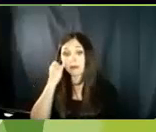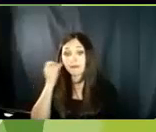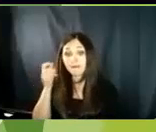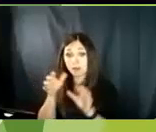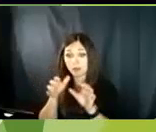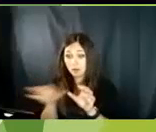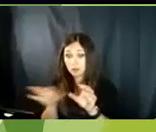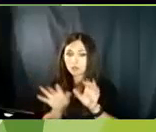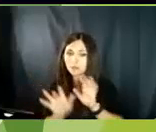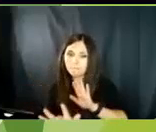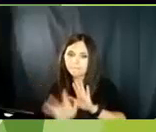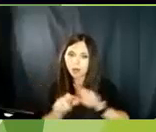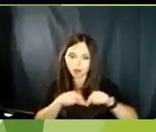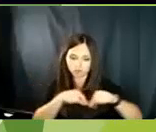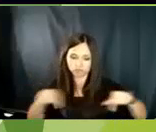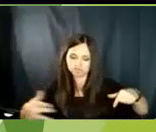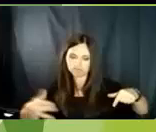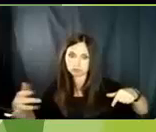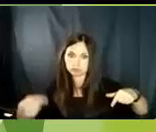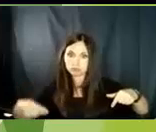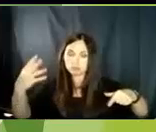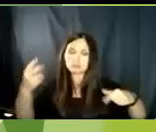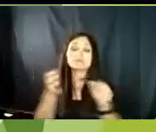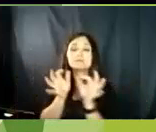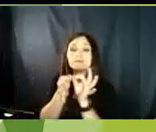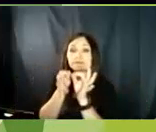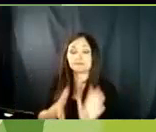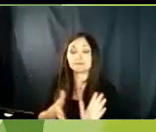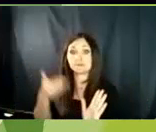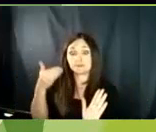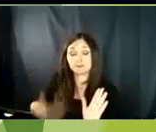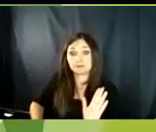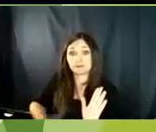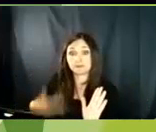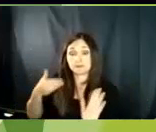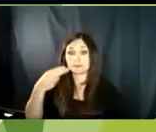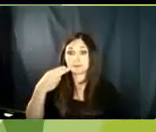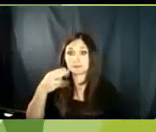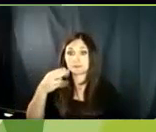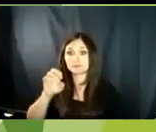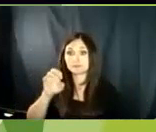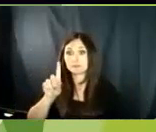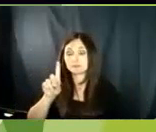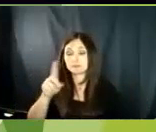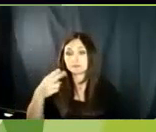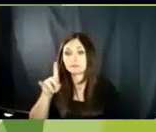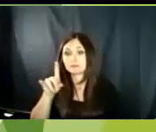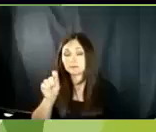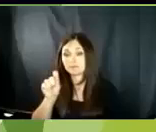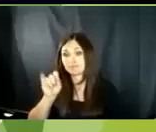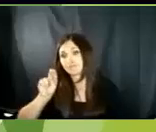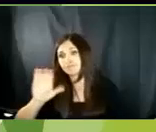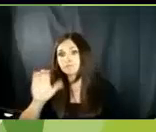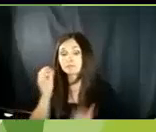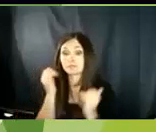Captions button on your menu bar. Sign language interpretation is being provided by Hired Hands Incorporated. And today